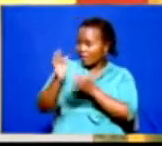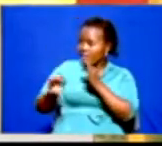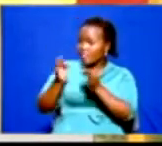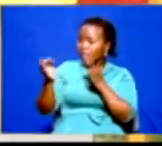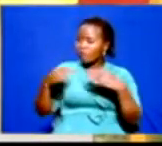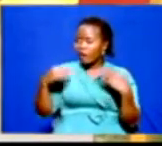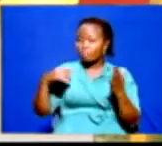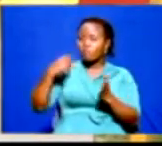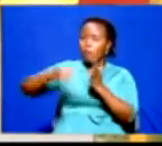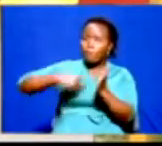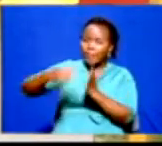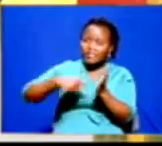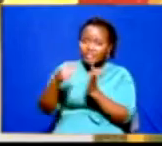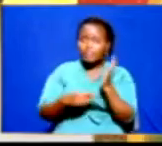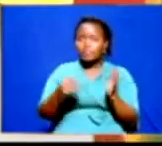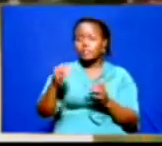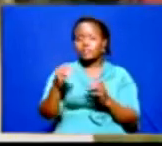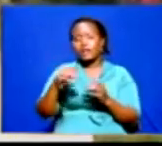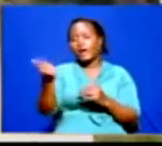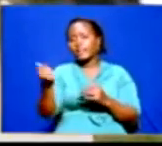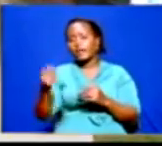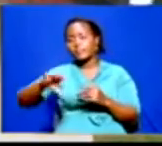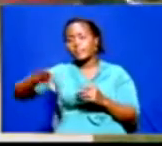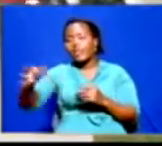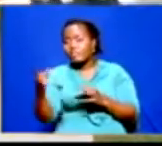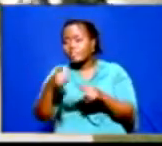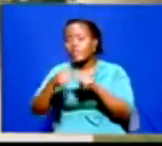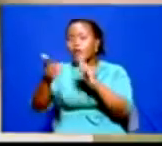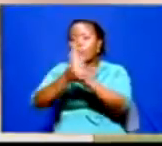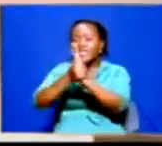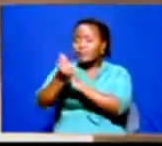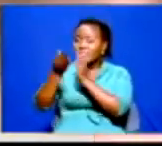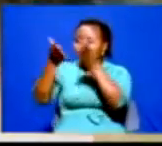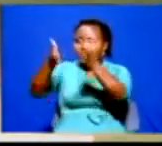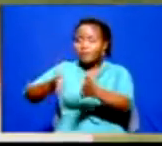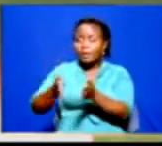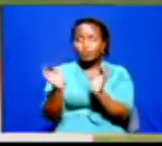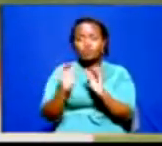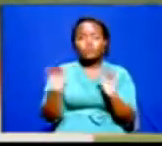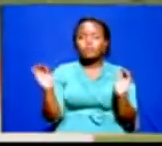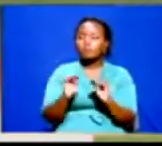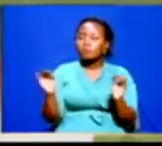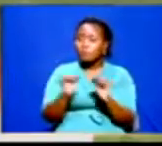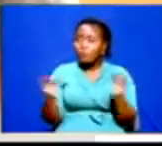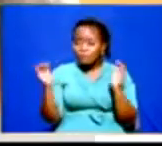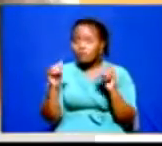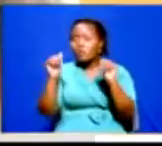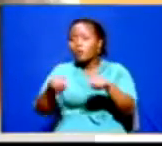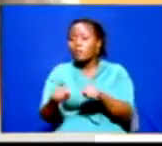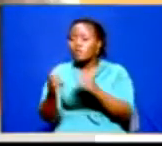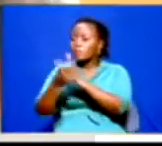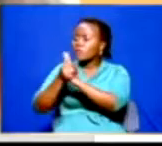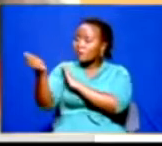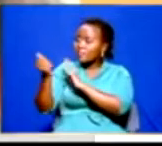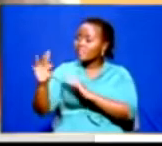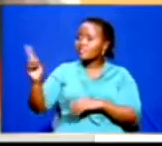Mandera and we don't have a specialist there, the specialist can be here in Nairobi and will be able to read